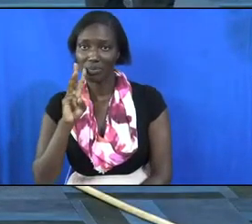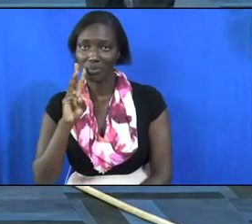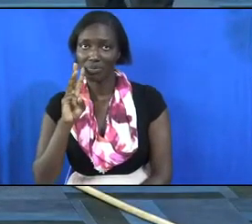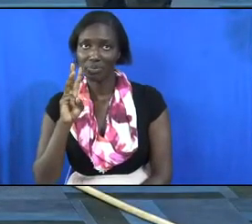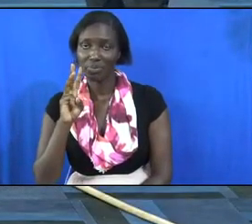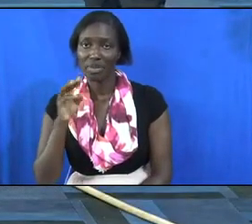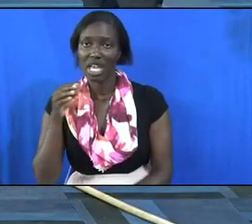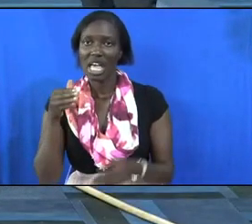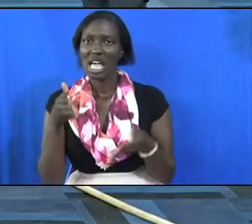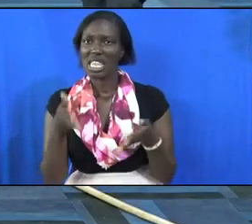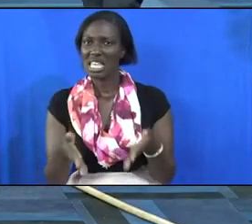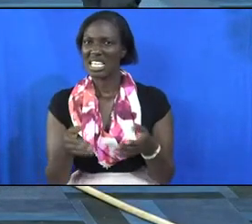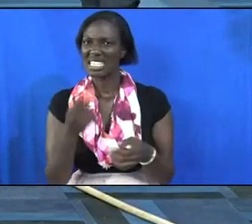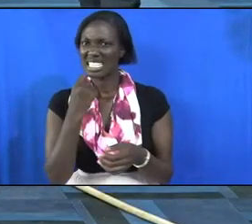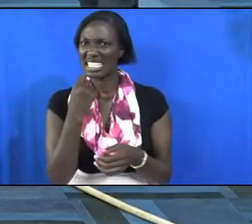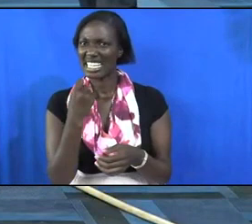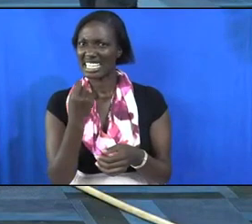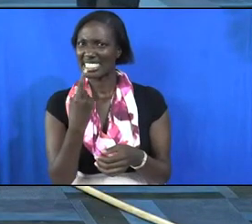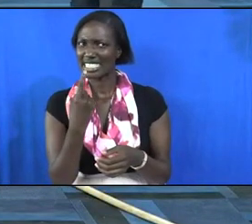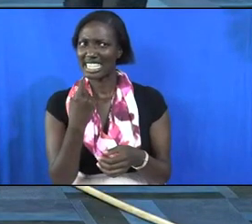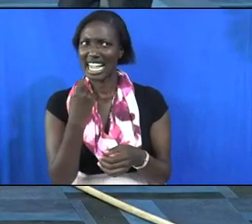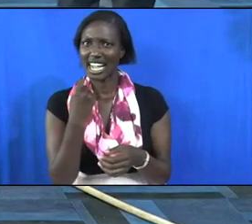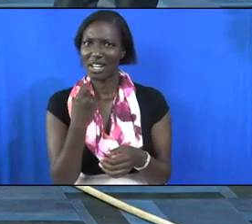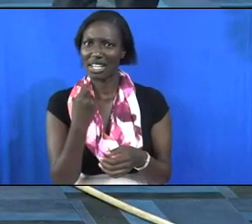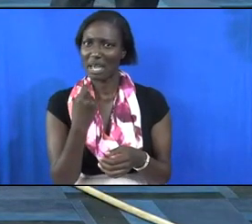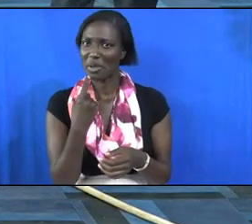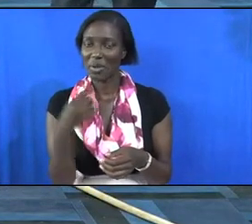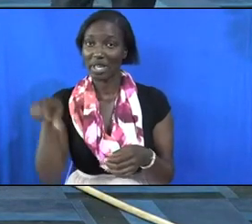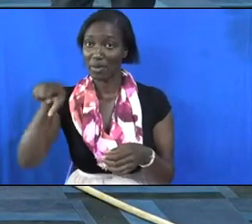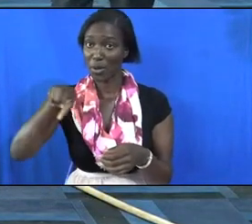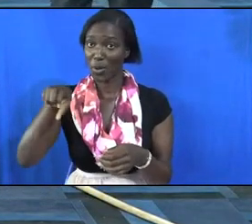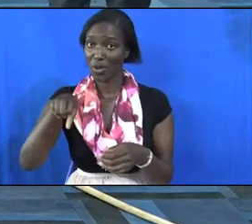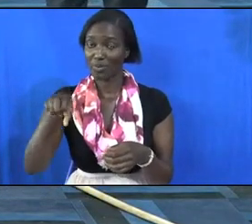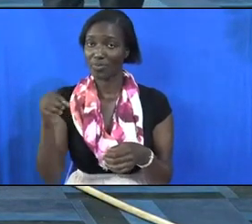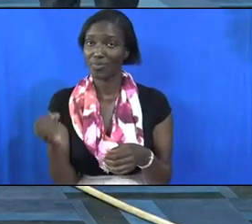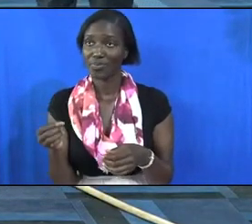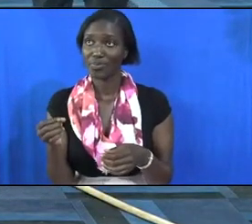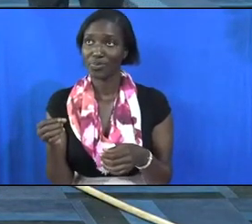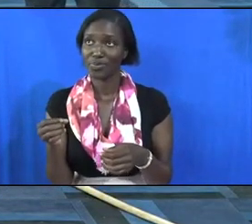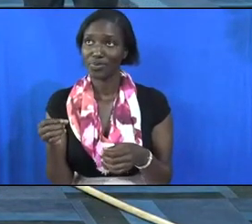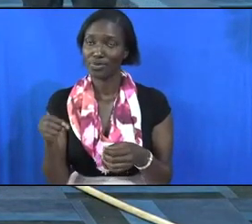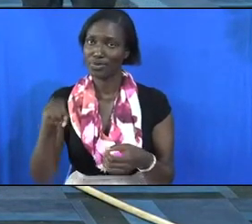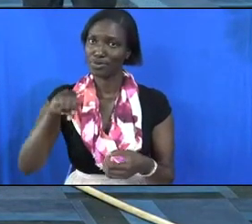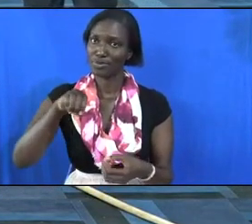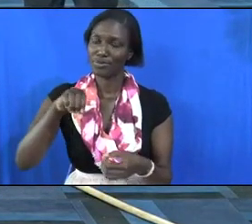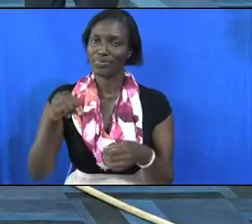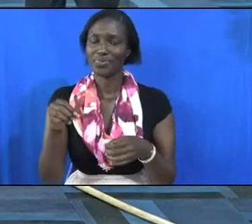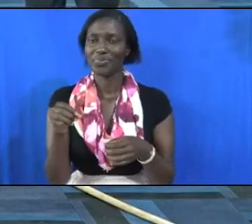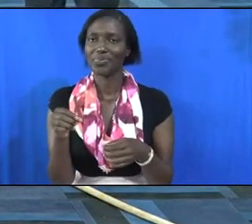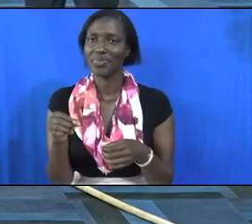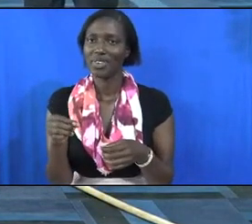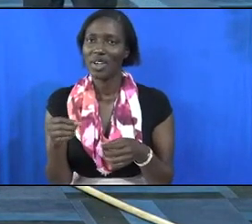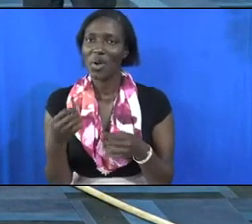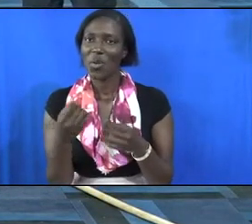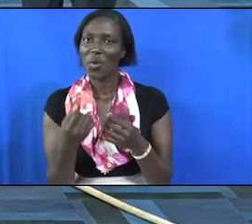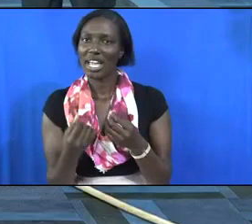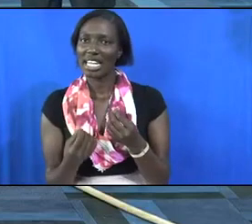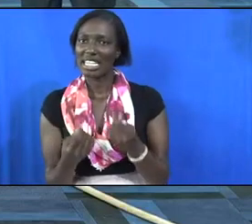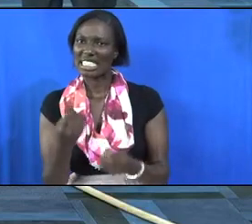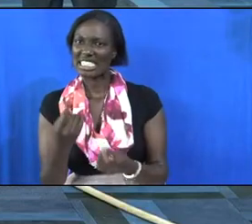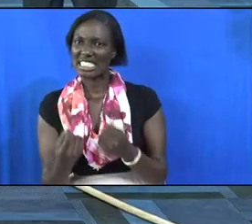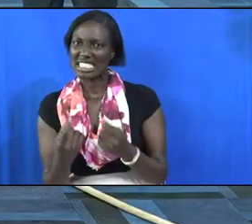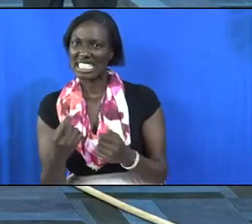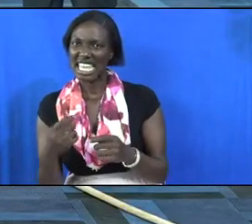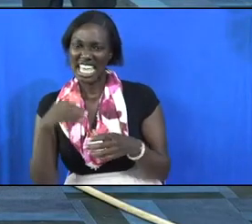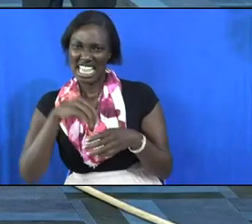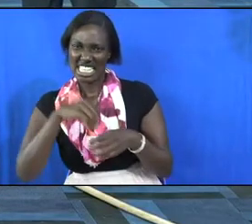chemical, it helps when ticks stick on cows and then they bite and suck